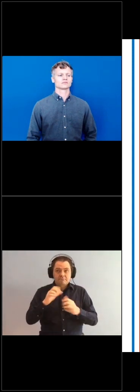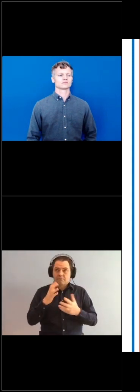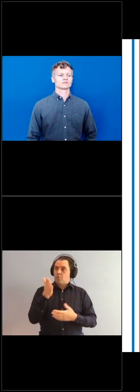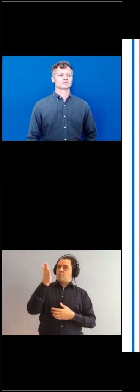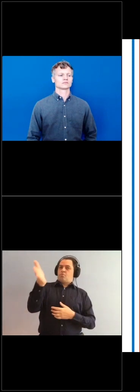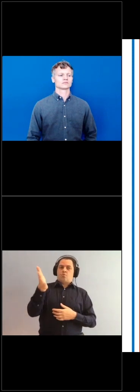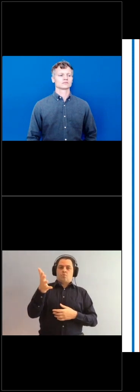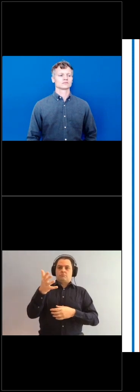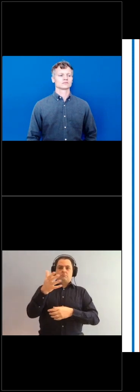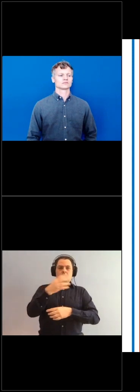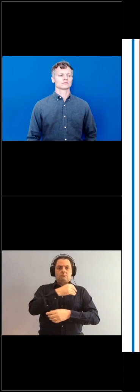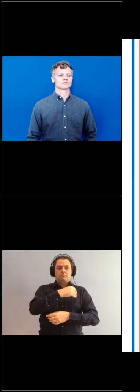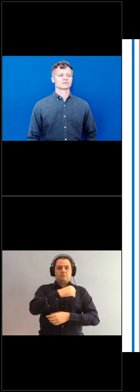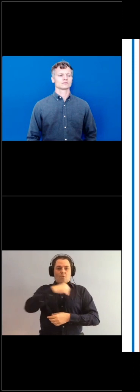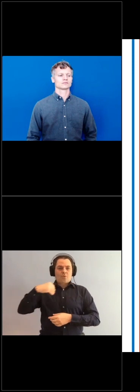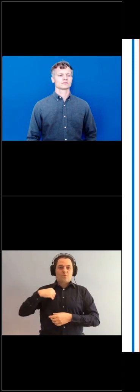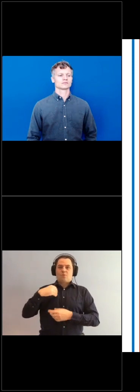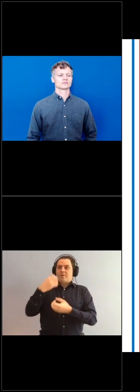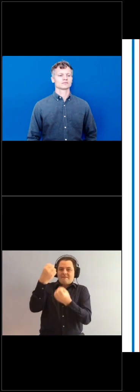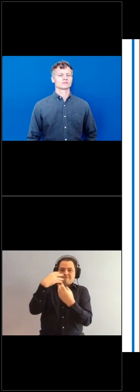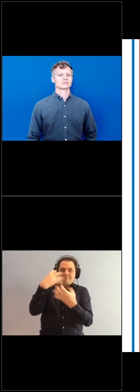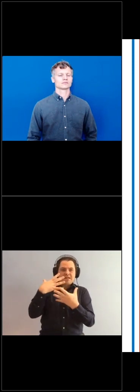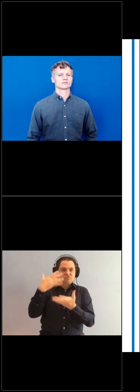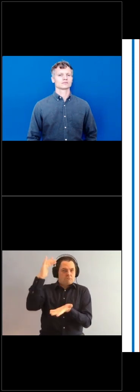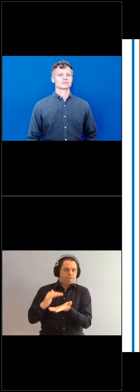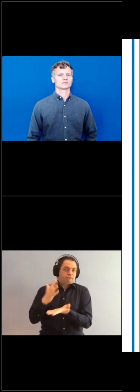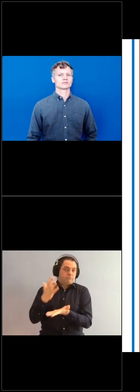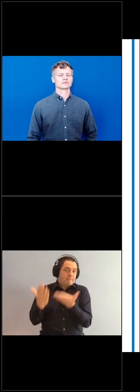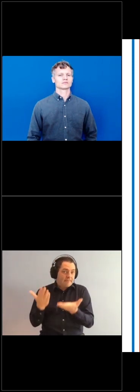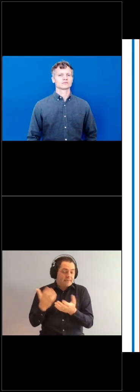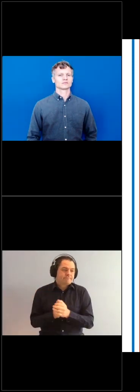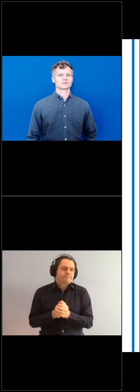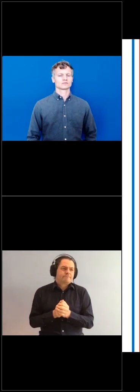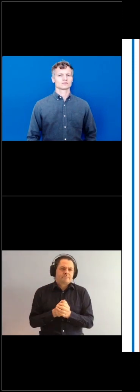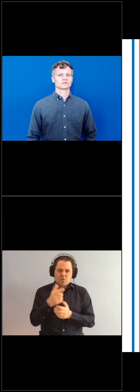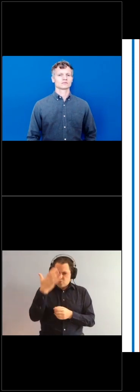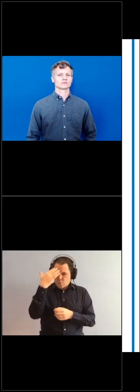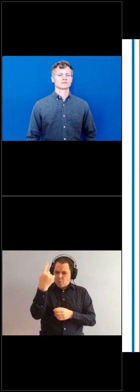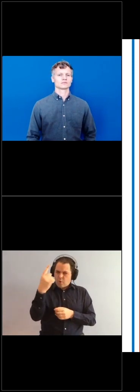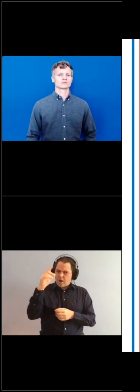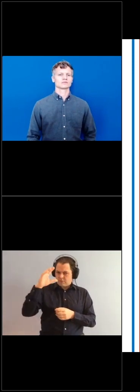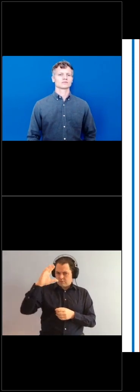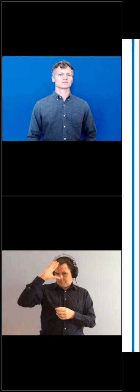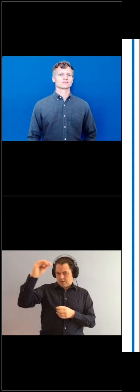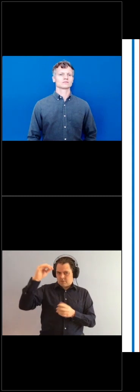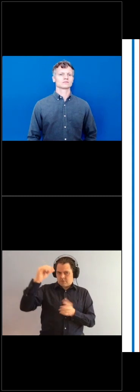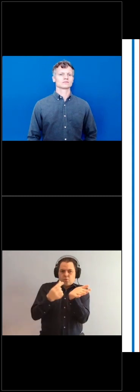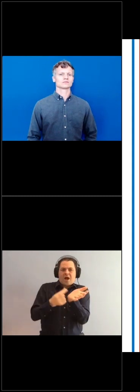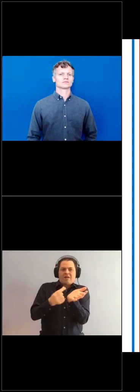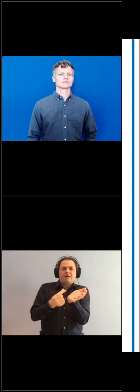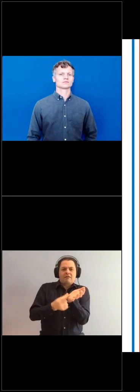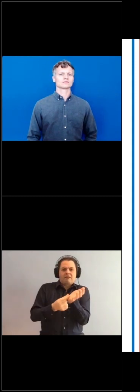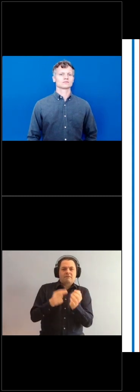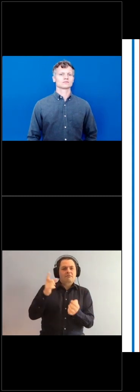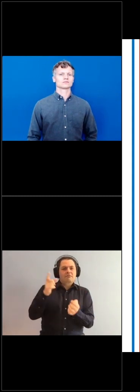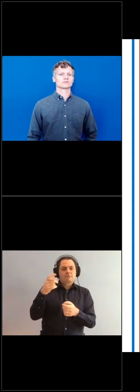information. You might have heard about actually the man in Uganda who got injured by civil